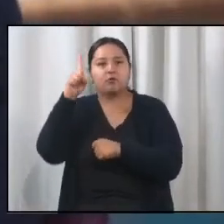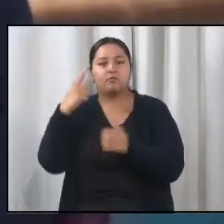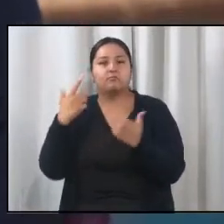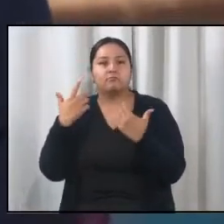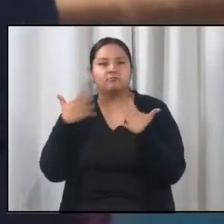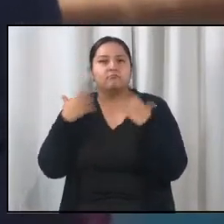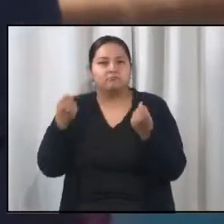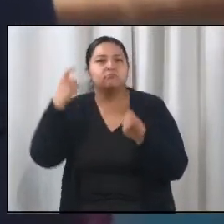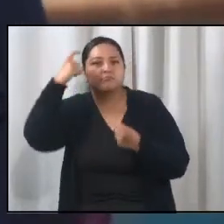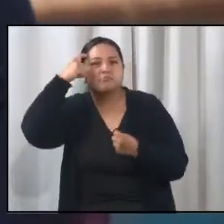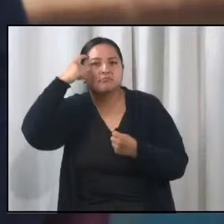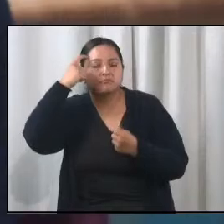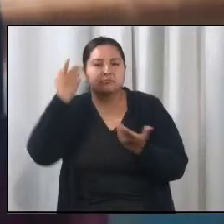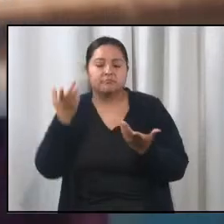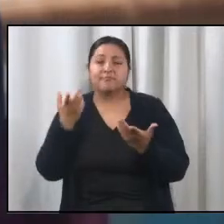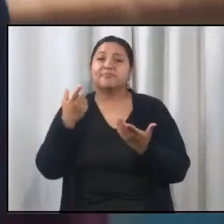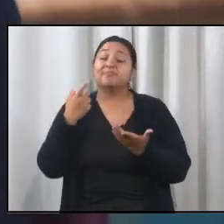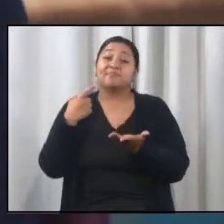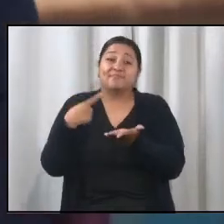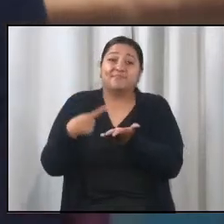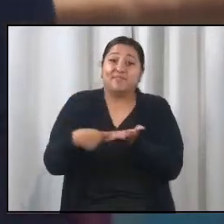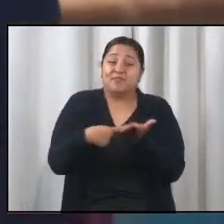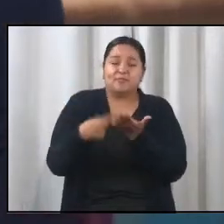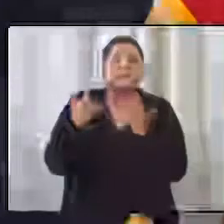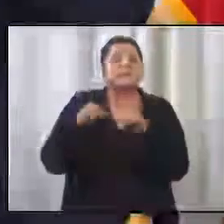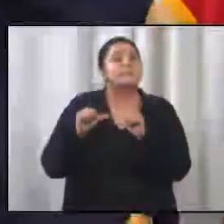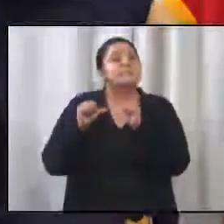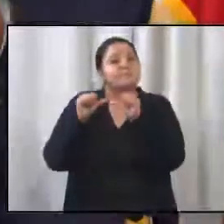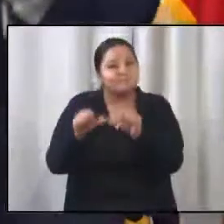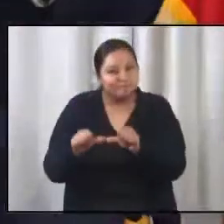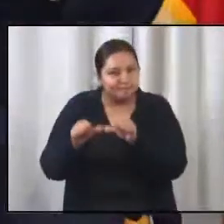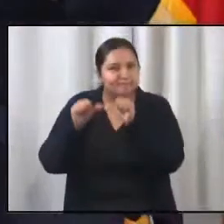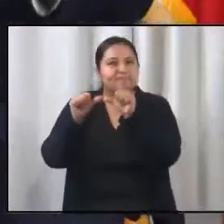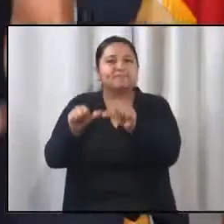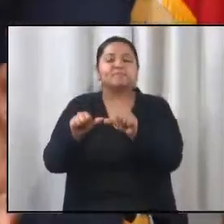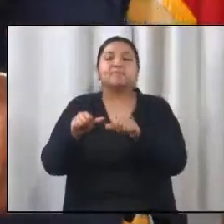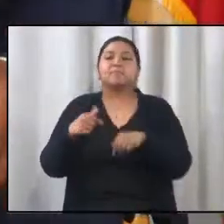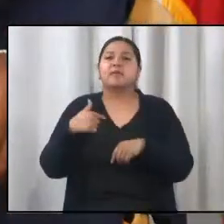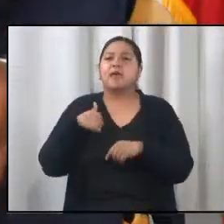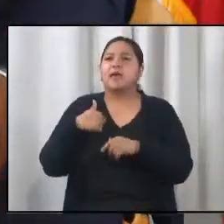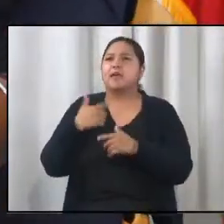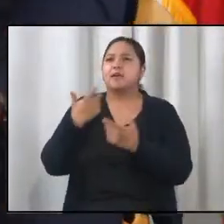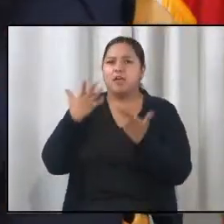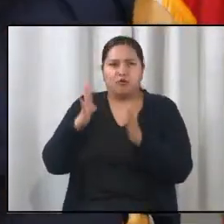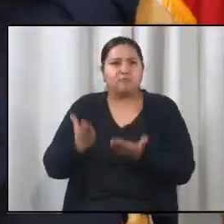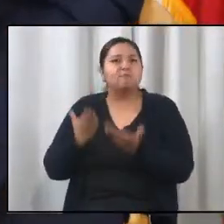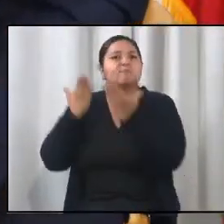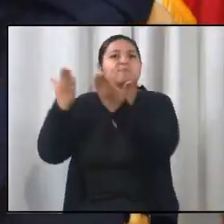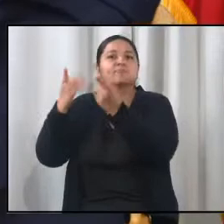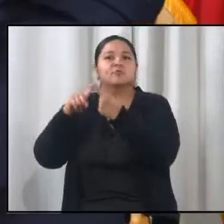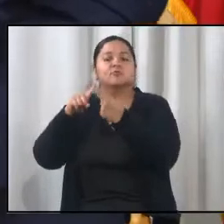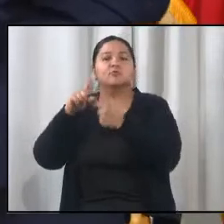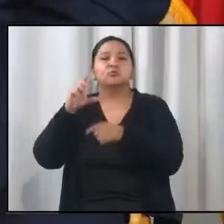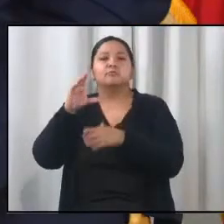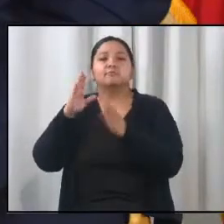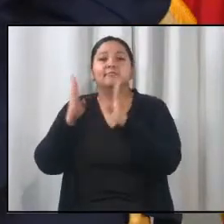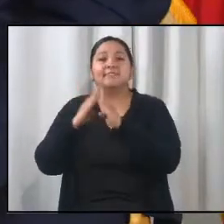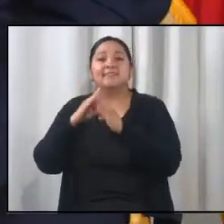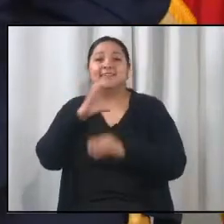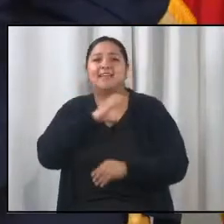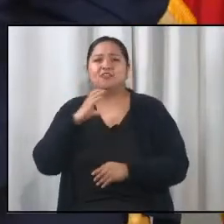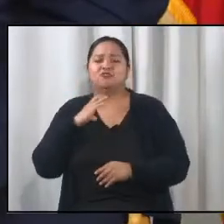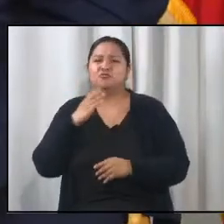is a conversation that's been ongoing. I introduced this conversation to the City Council more than a year ago. And